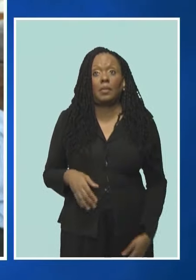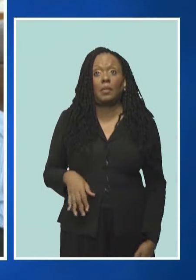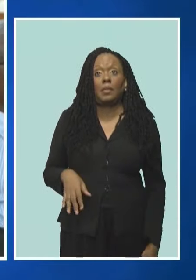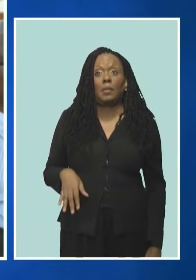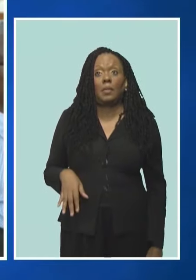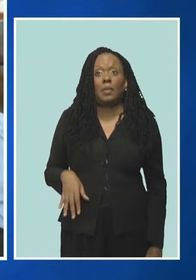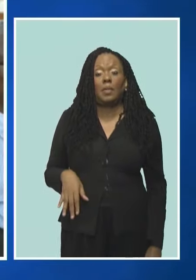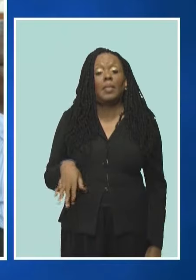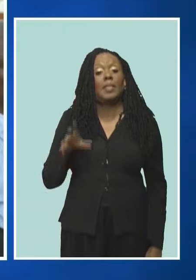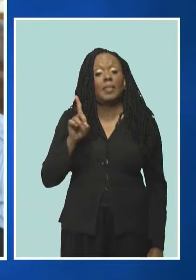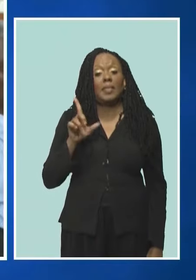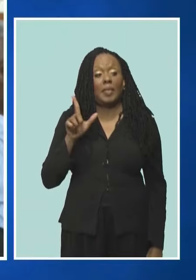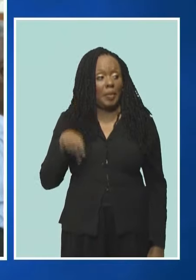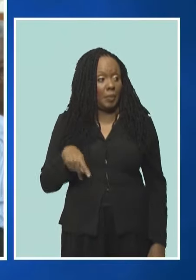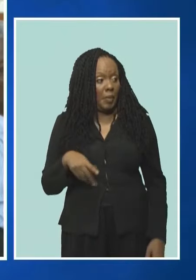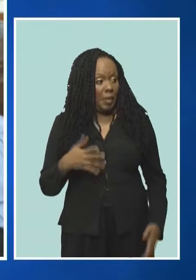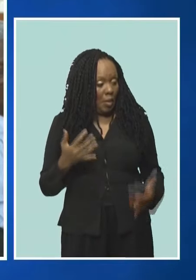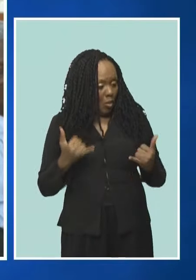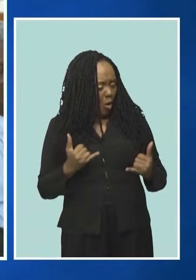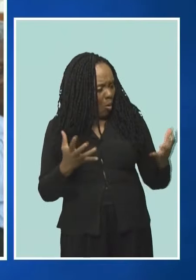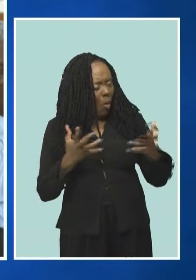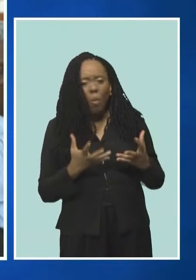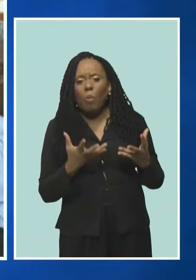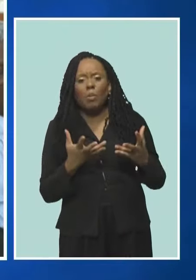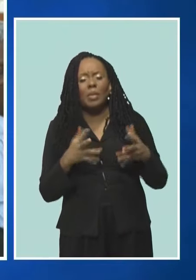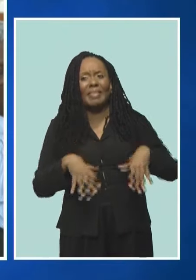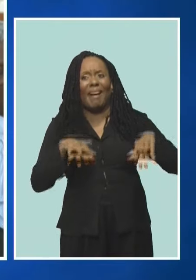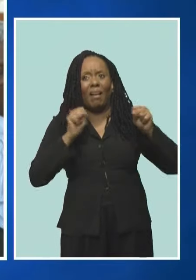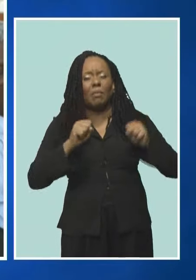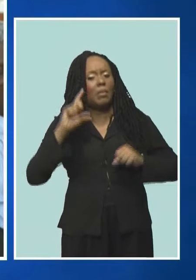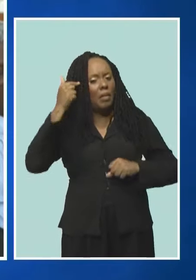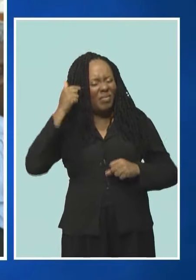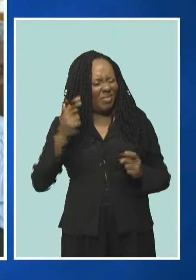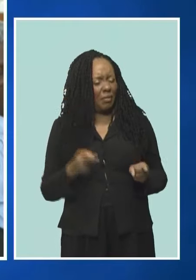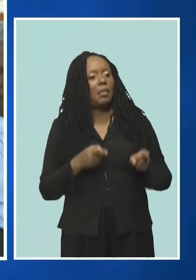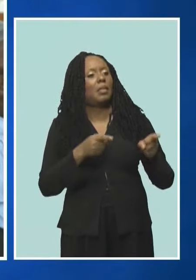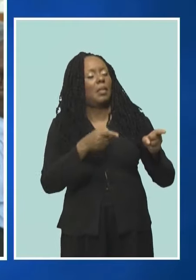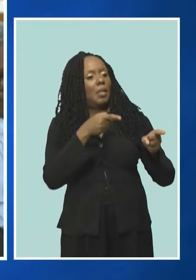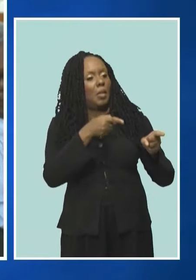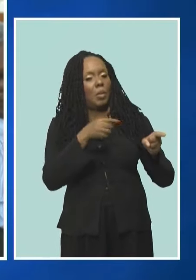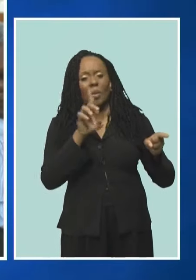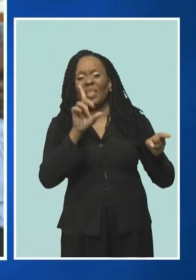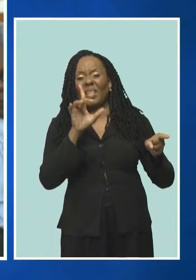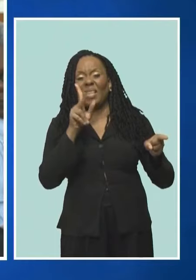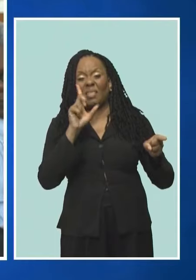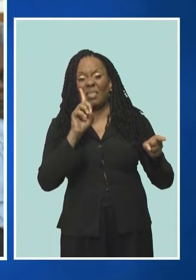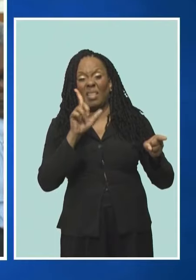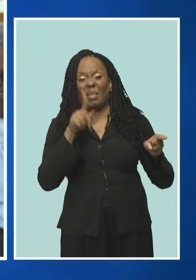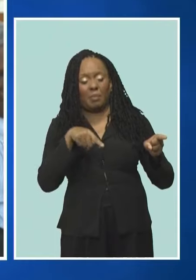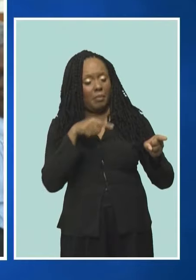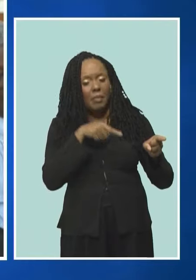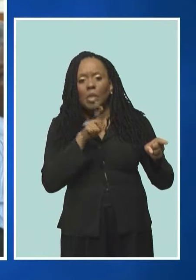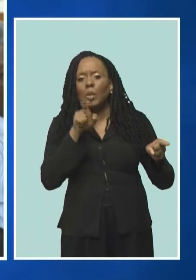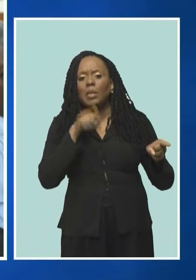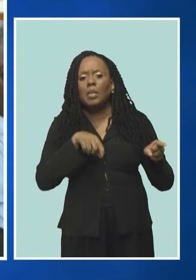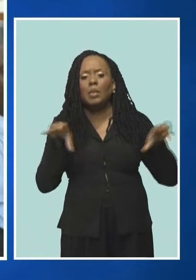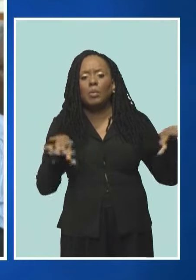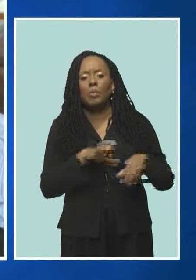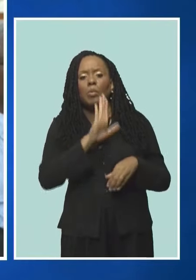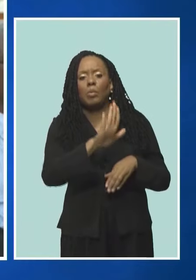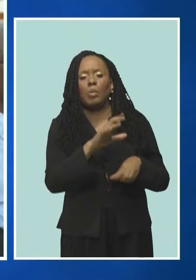in fighting. They are supposed to be able to do their work,